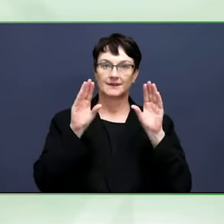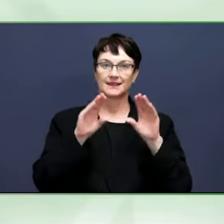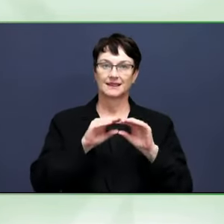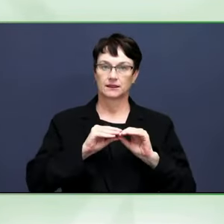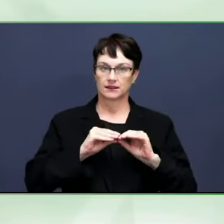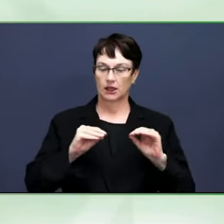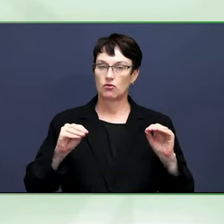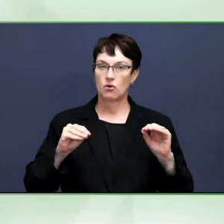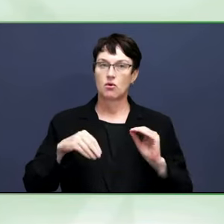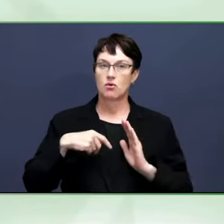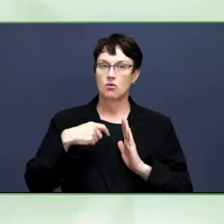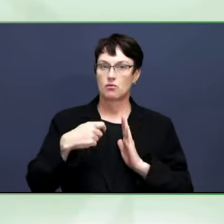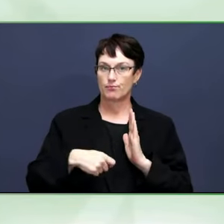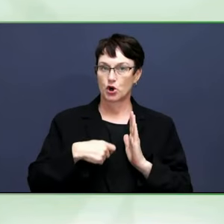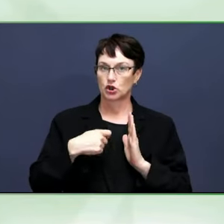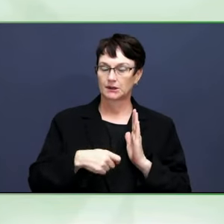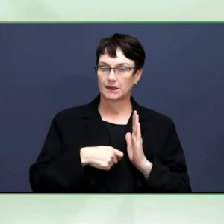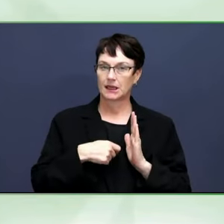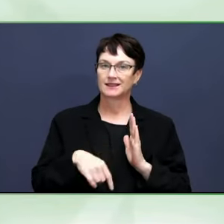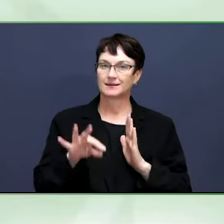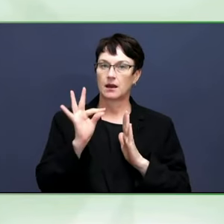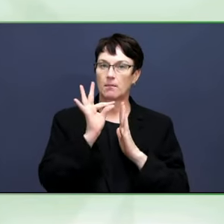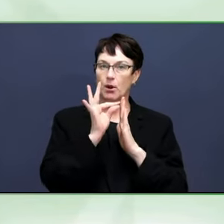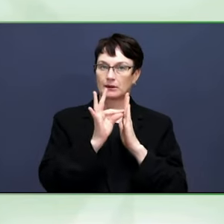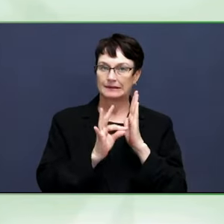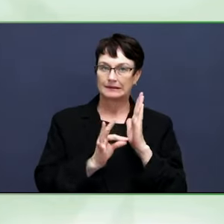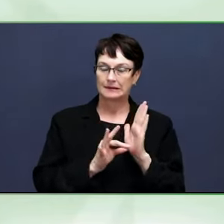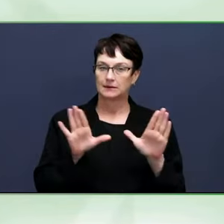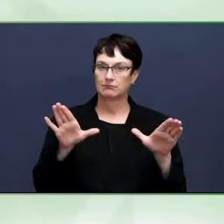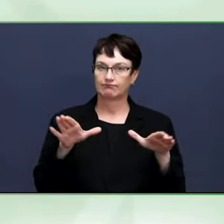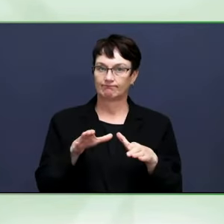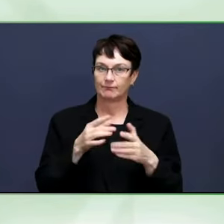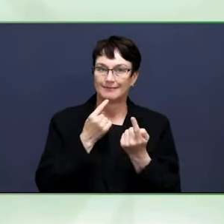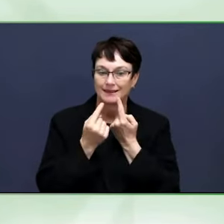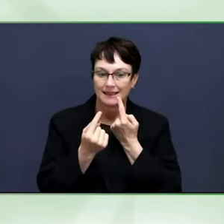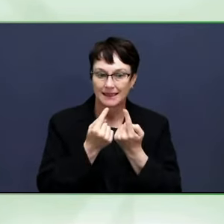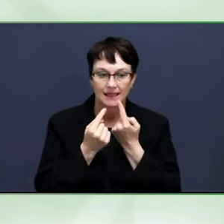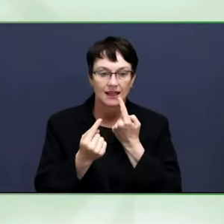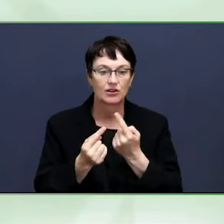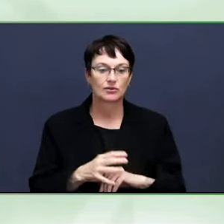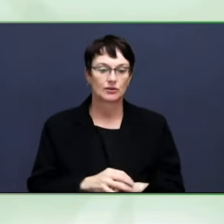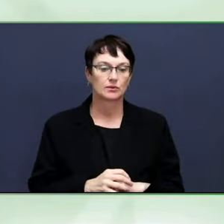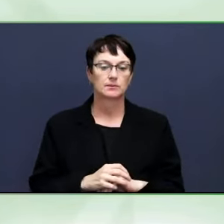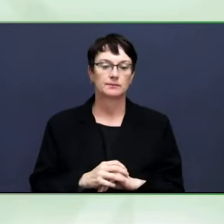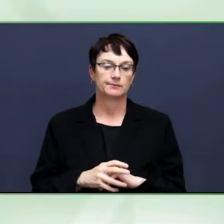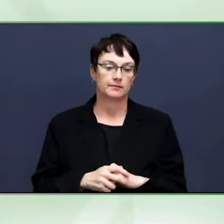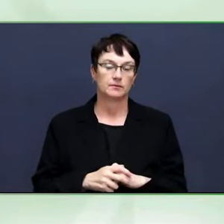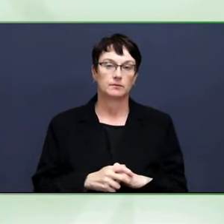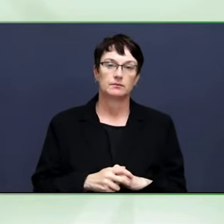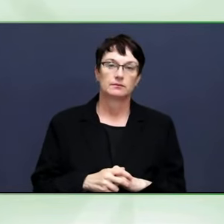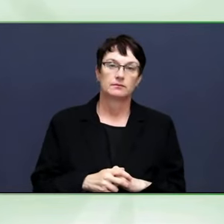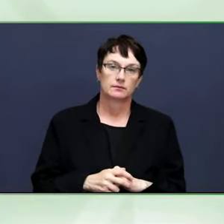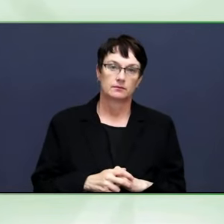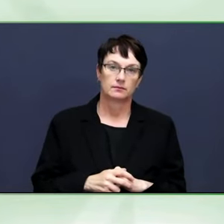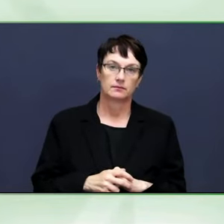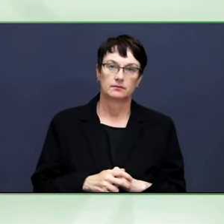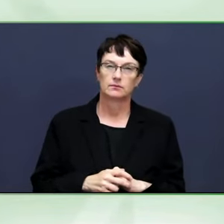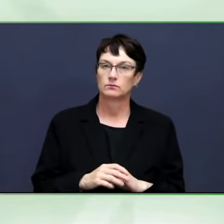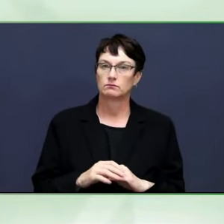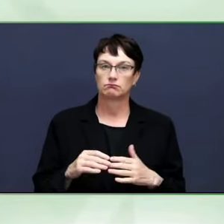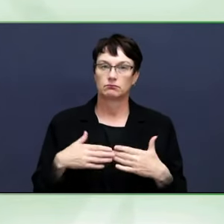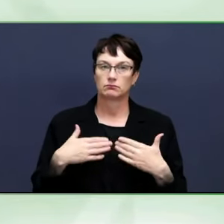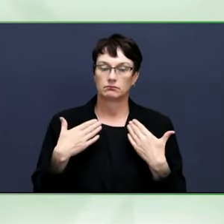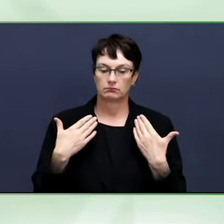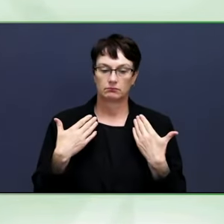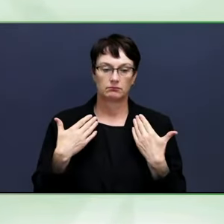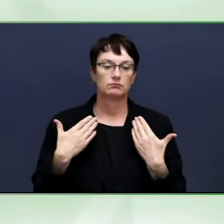And Servus an alle, for those who speak German. I'm honored to be here